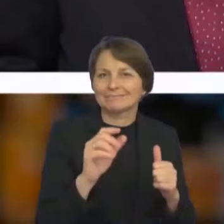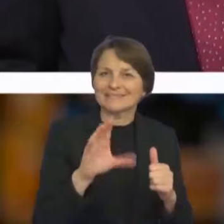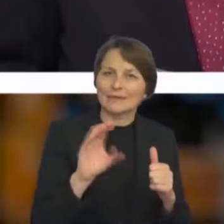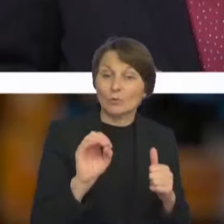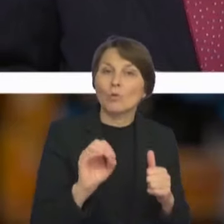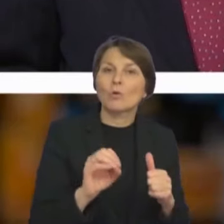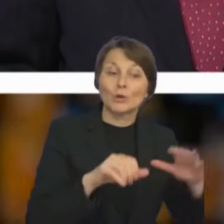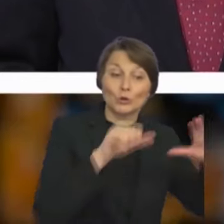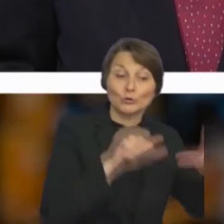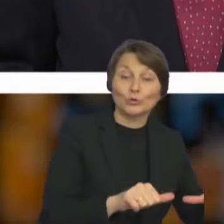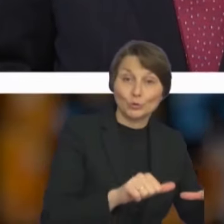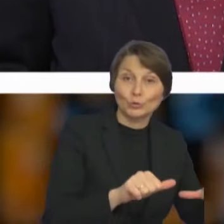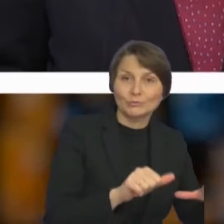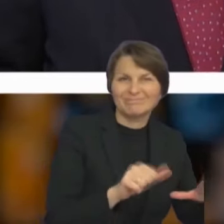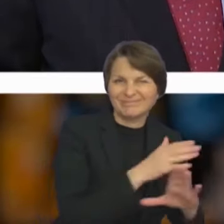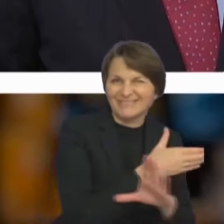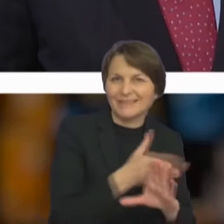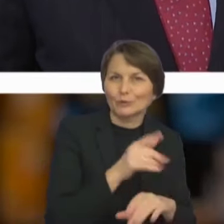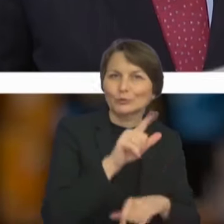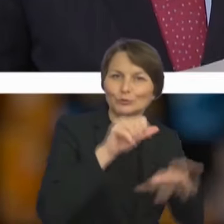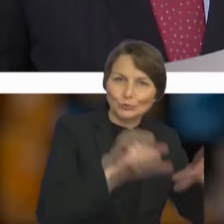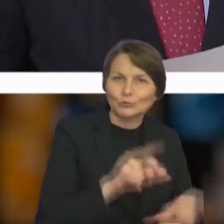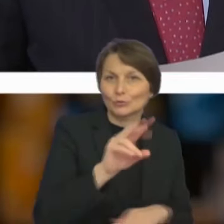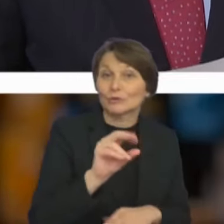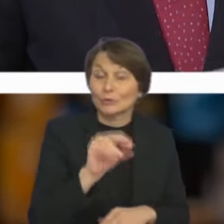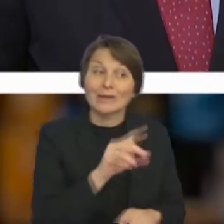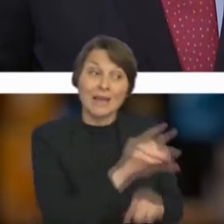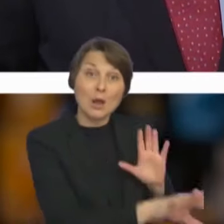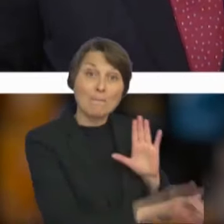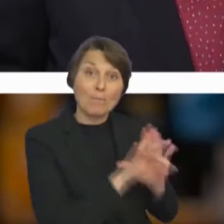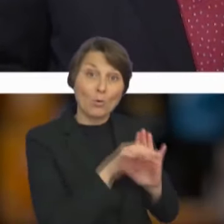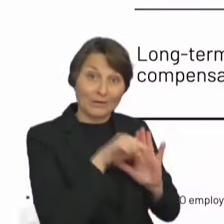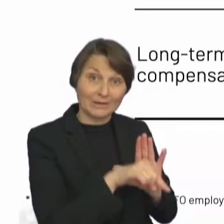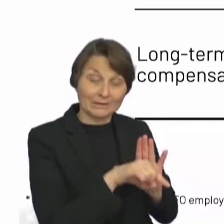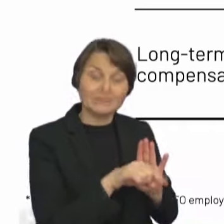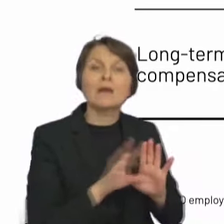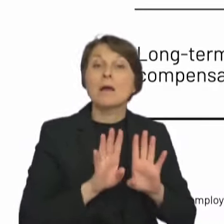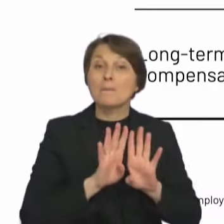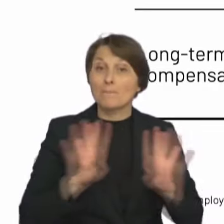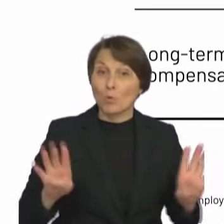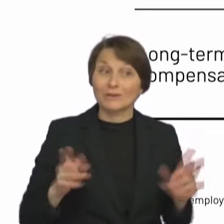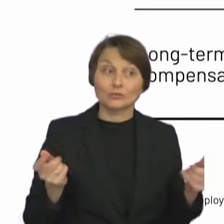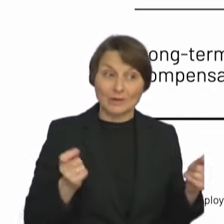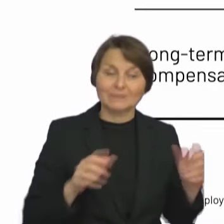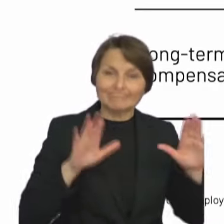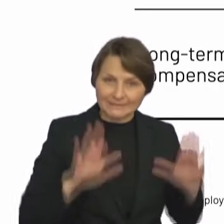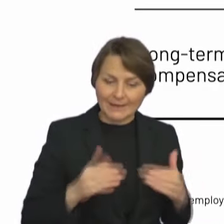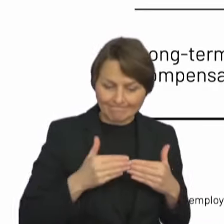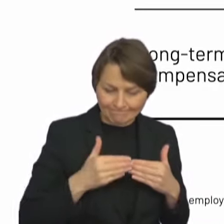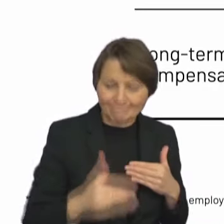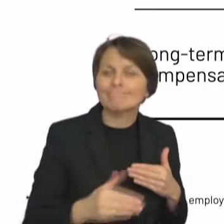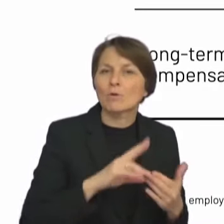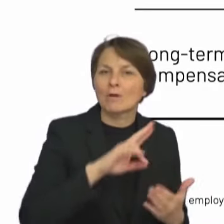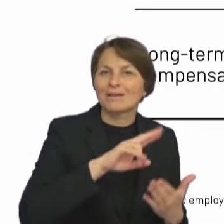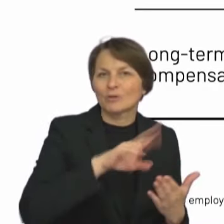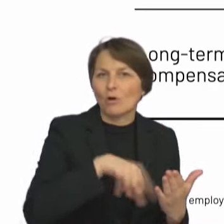30th June 2020. At the time of her appointment, the board of directors decided to maintain her employment contract with Renault SAS in her capacity